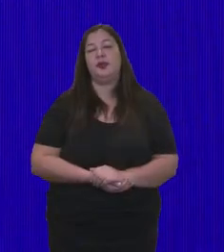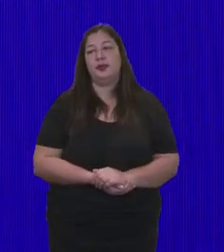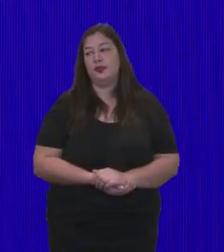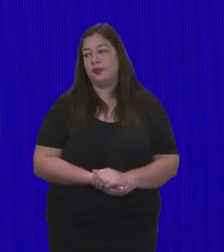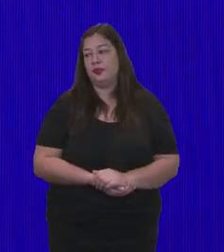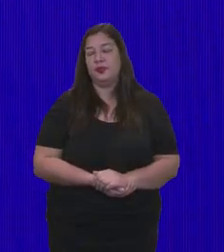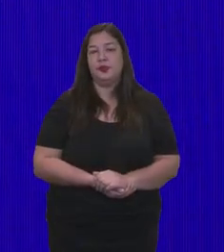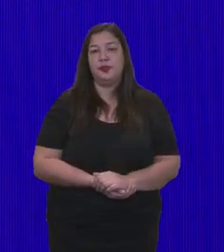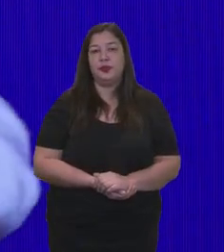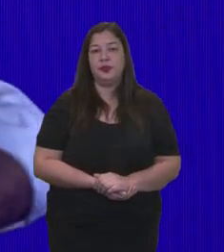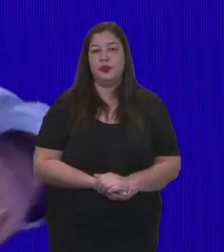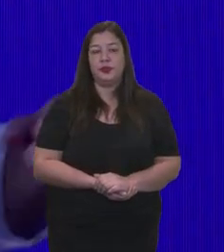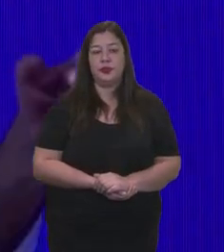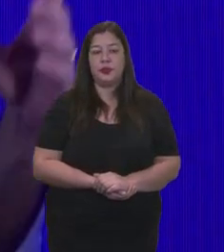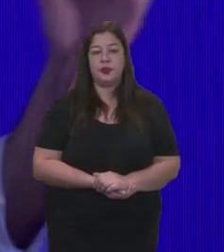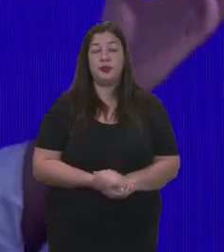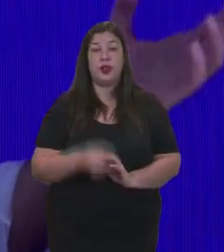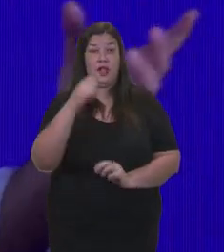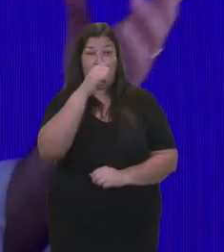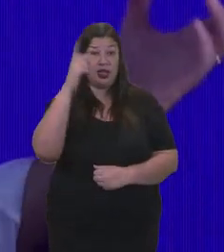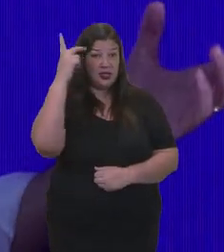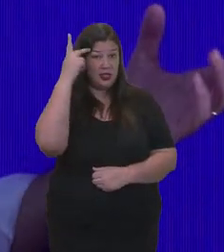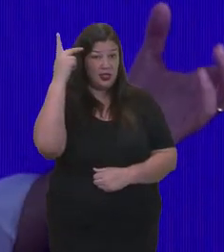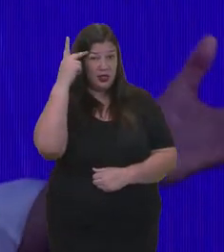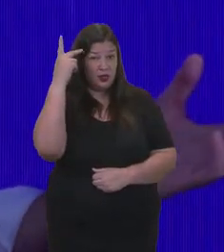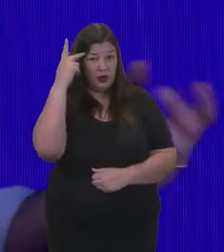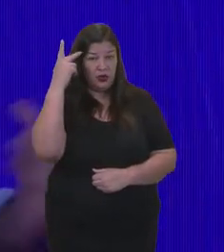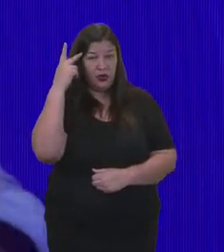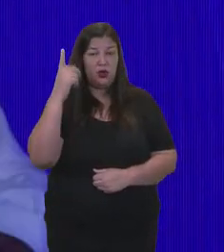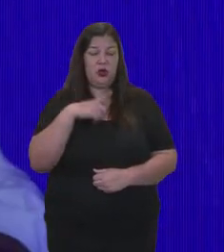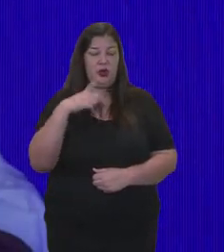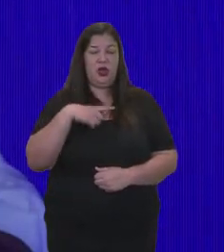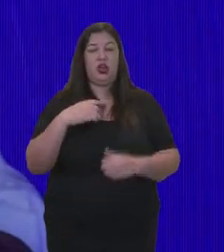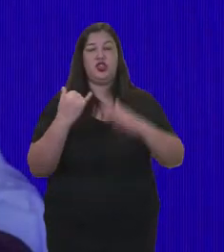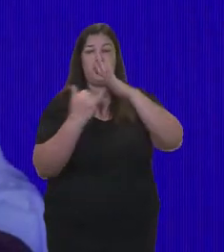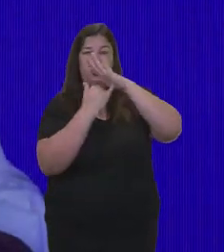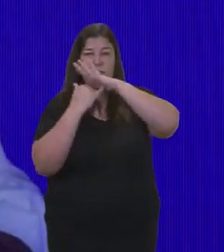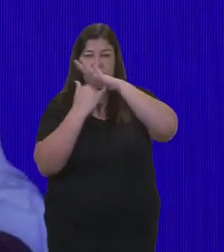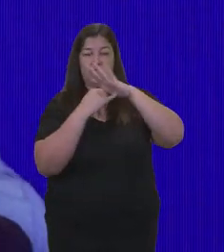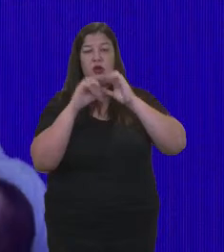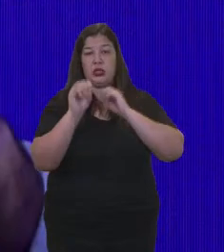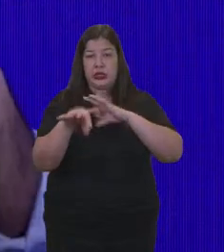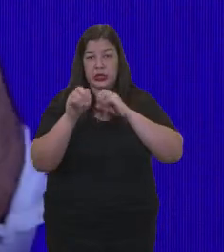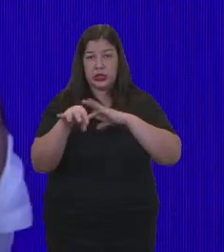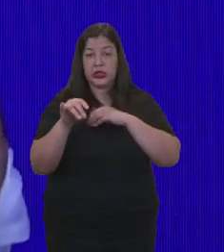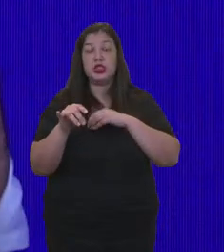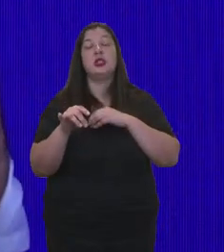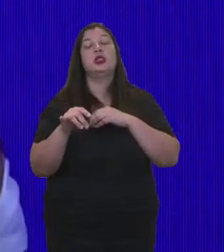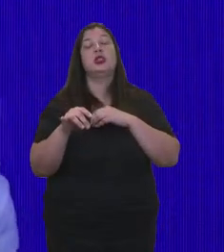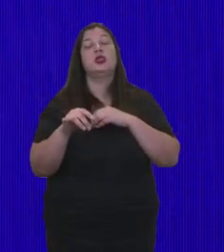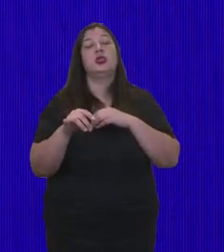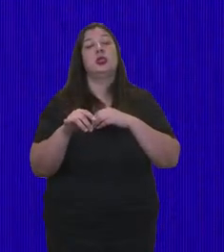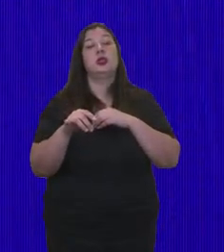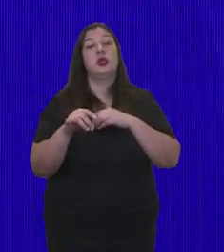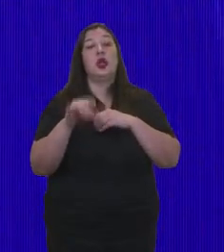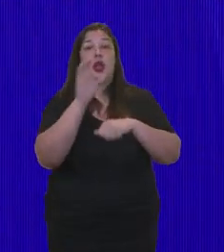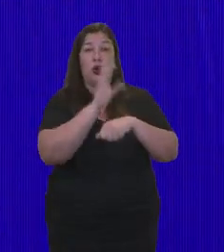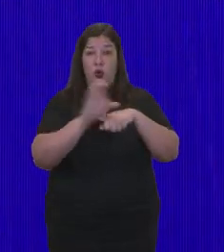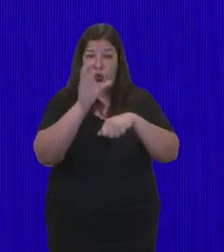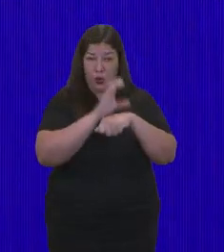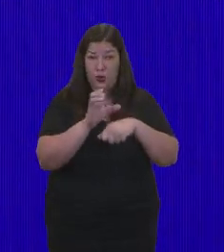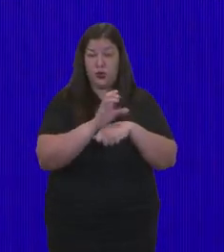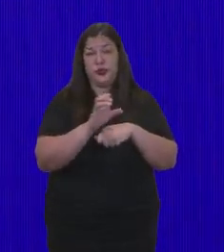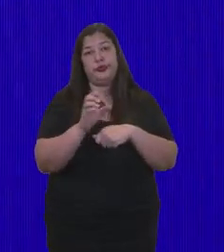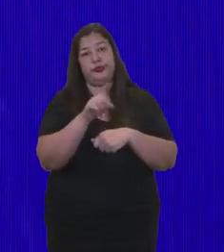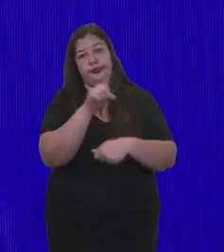for instance, in Croton, Anhanguera, which is one of the most important education institutions